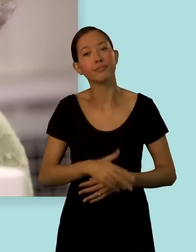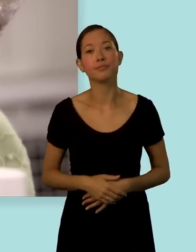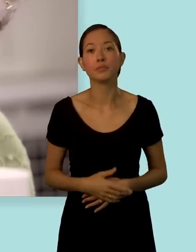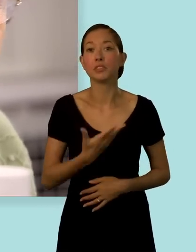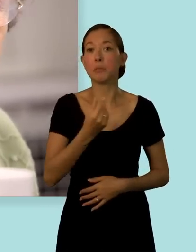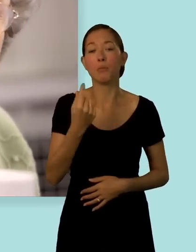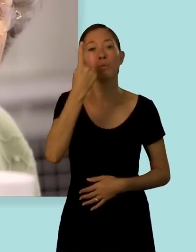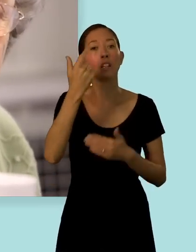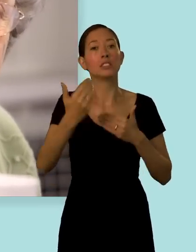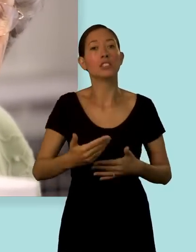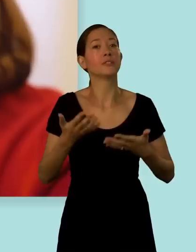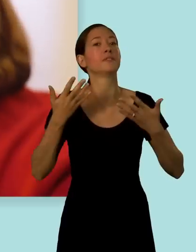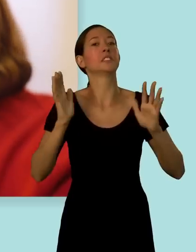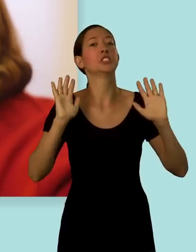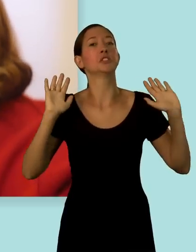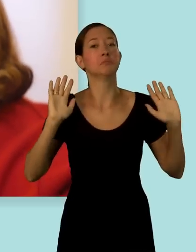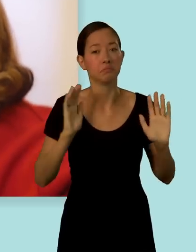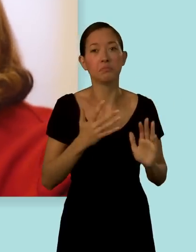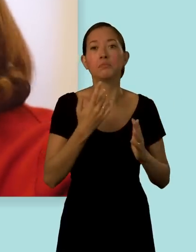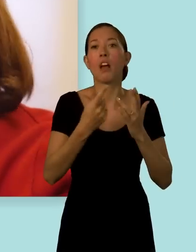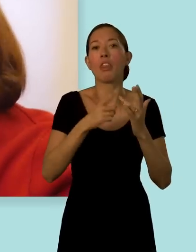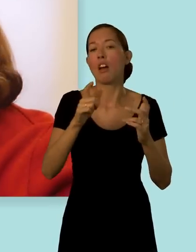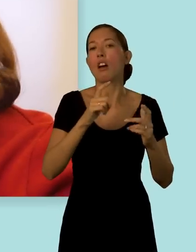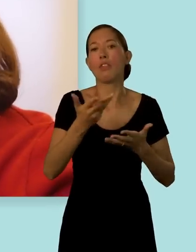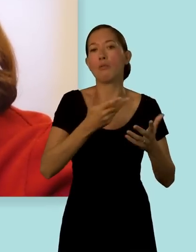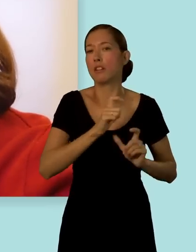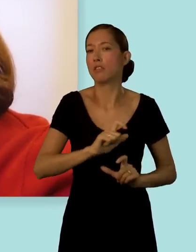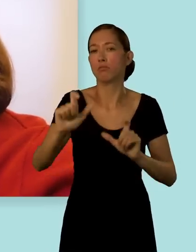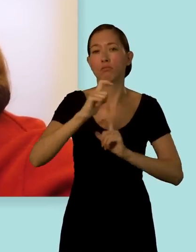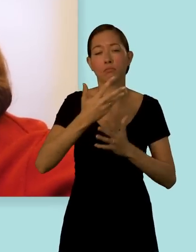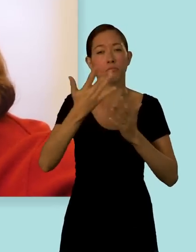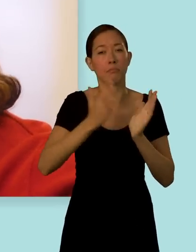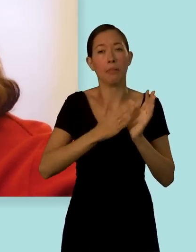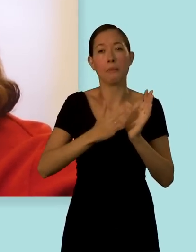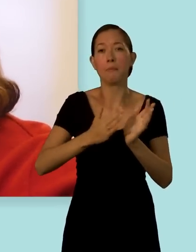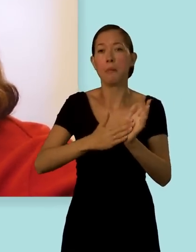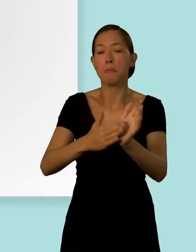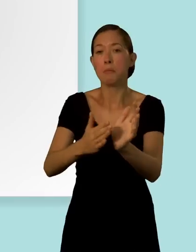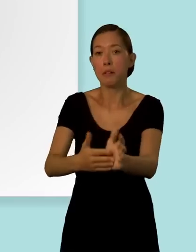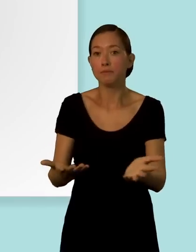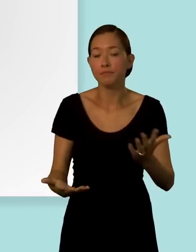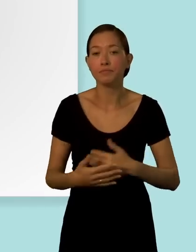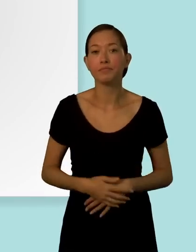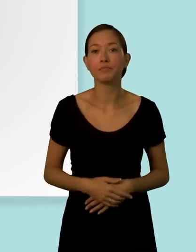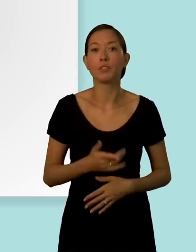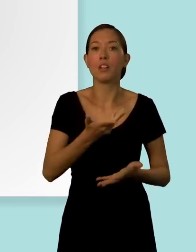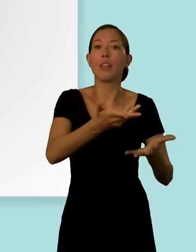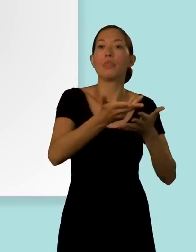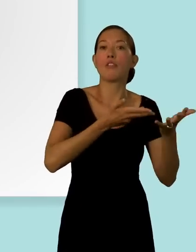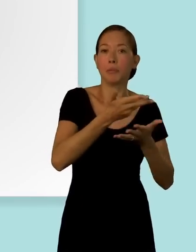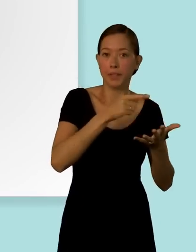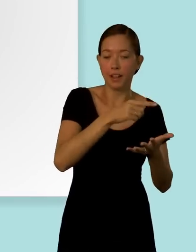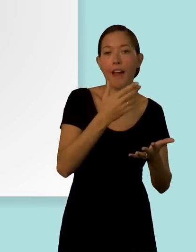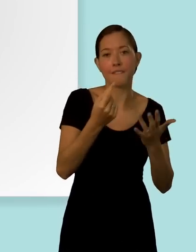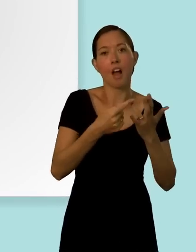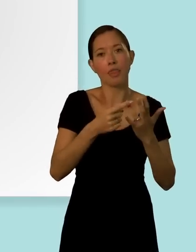people will just have one session, while the others will have therapy that continues for many months. Alongside talking therapies, there